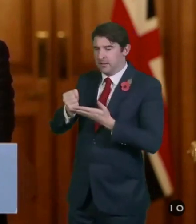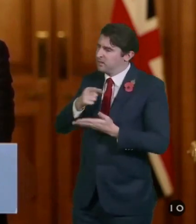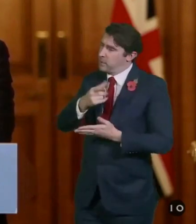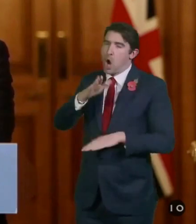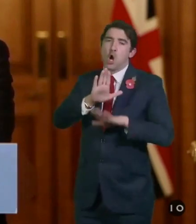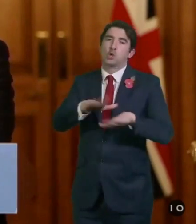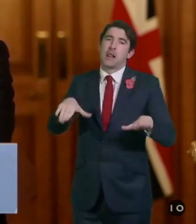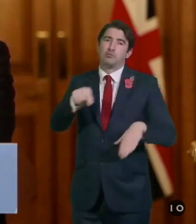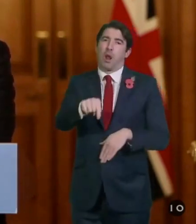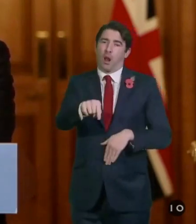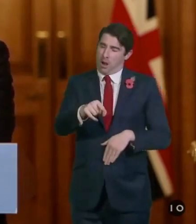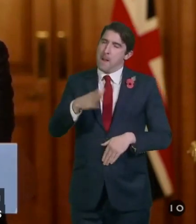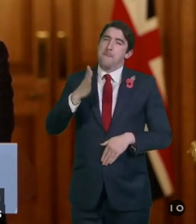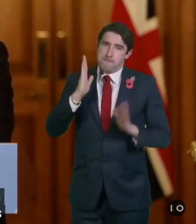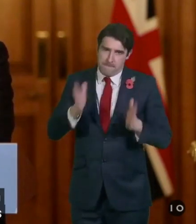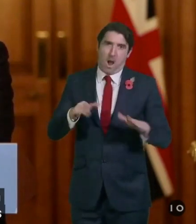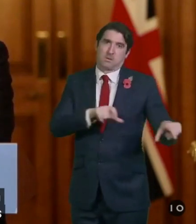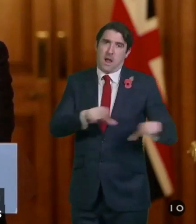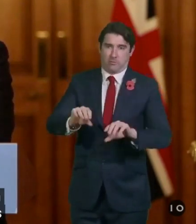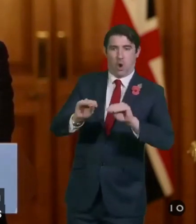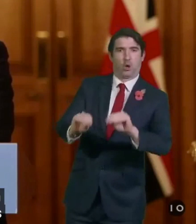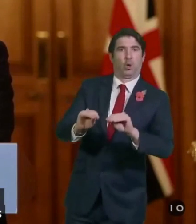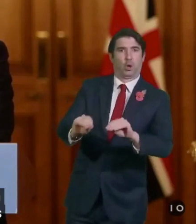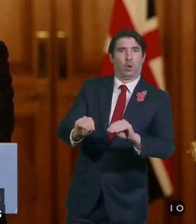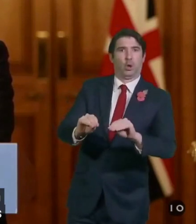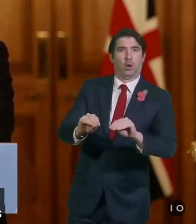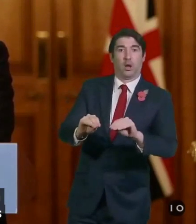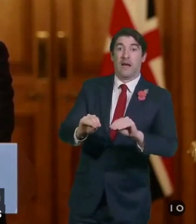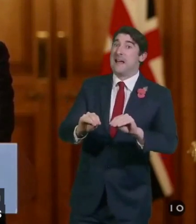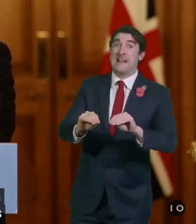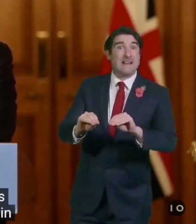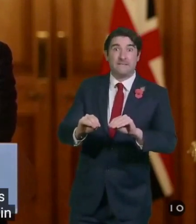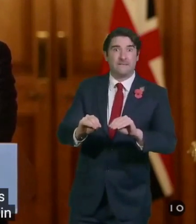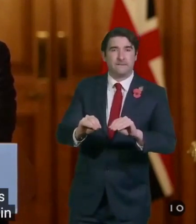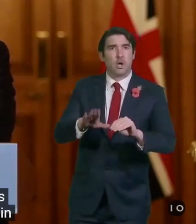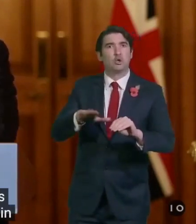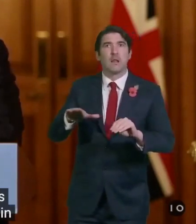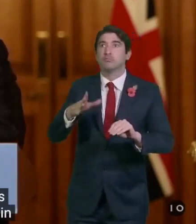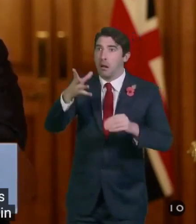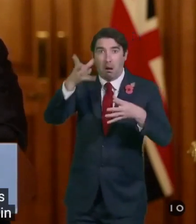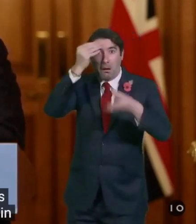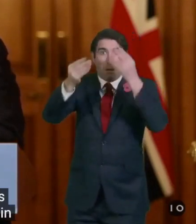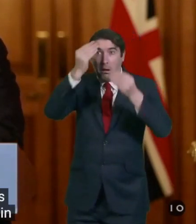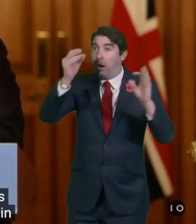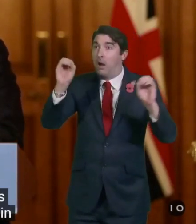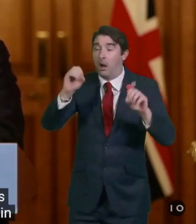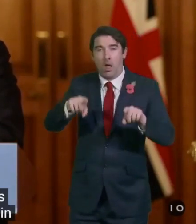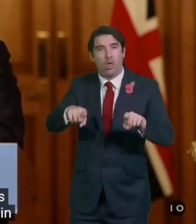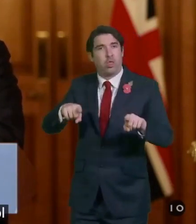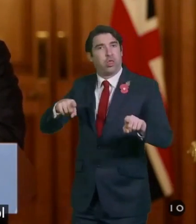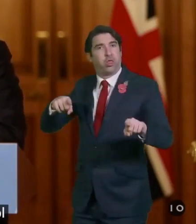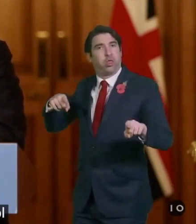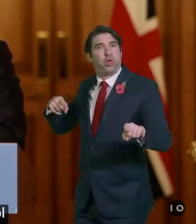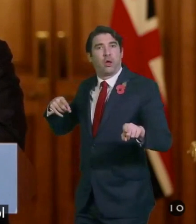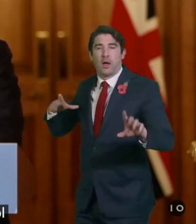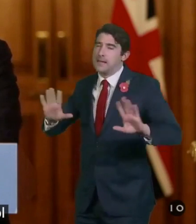our children's futures even more than it has already, and I urge parents to continue taking their children to school, and I'm extremely grateful